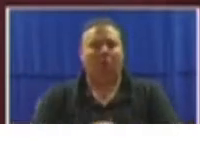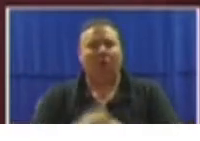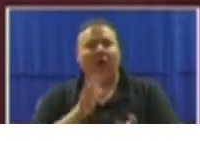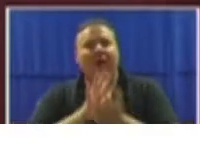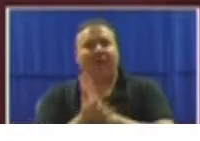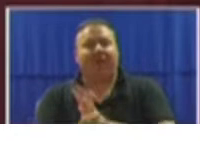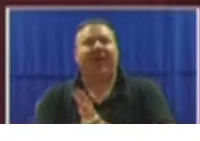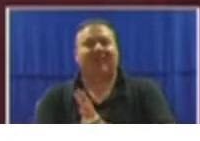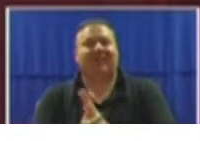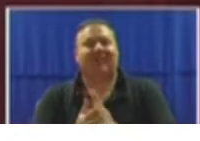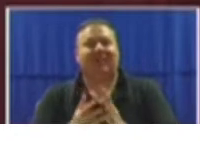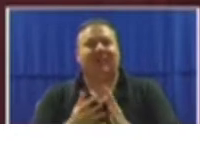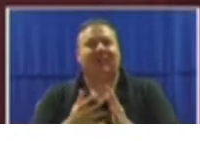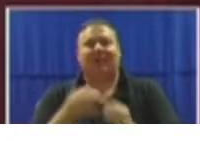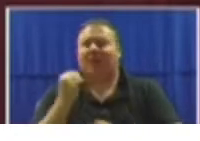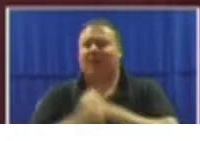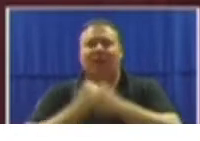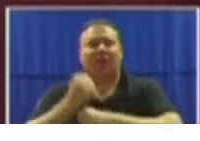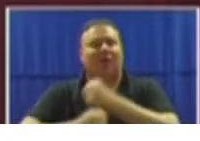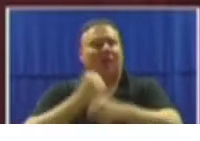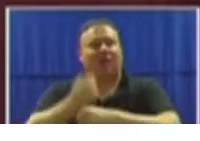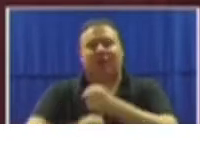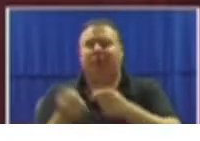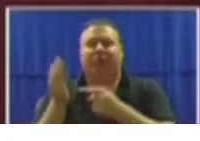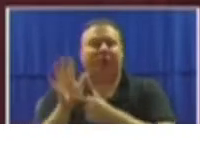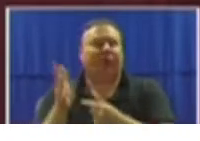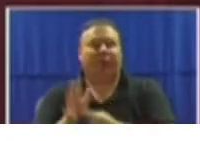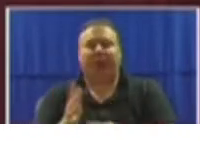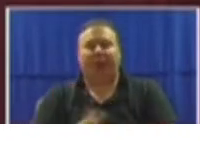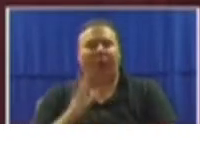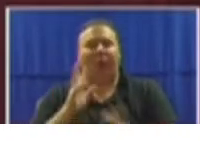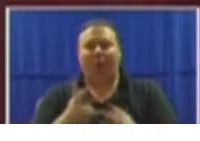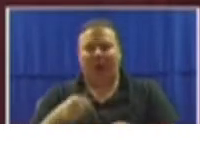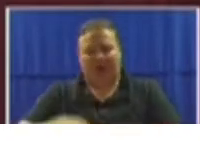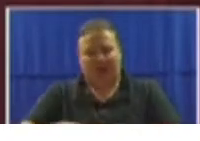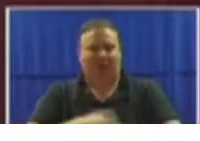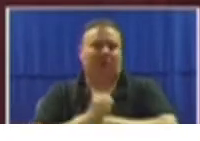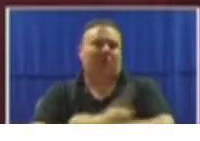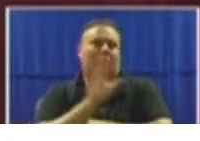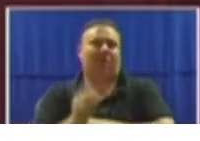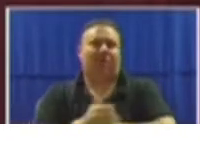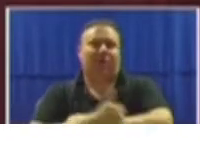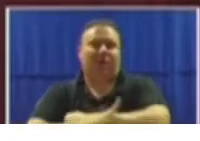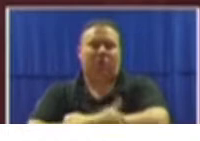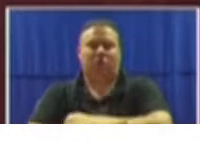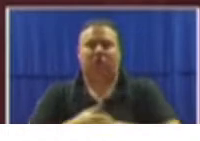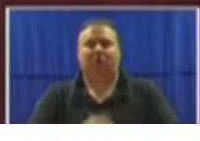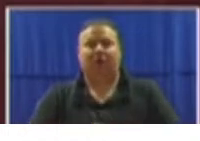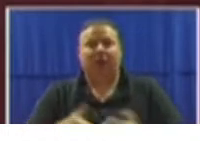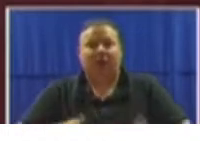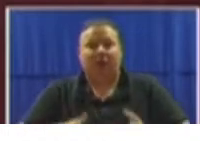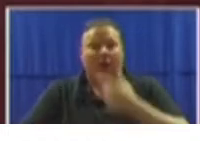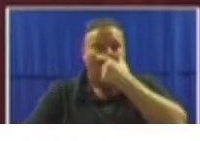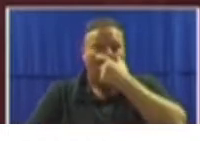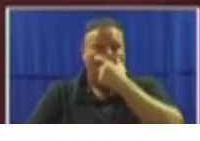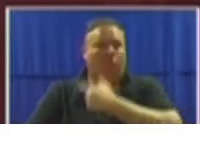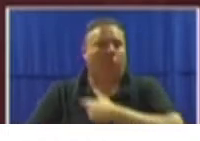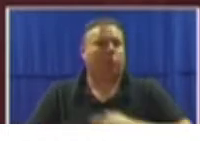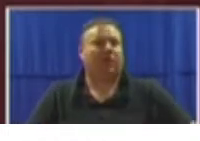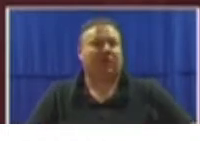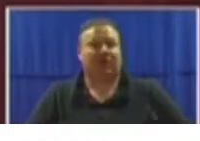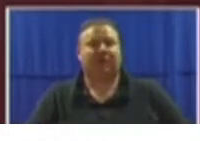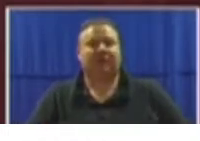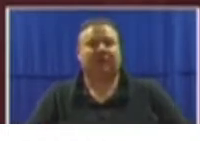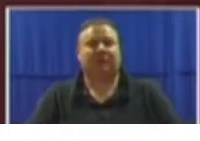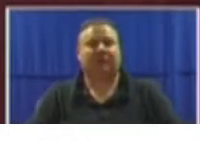felt for decades to come in Africa's most industrialized country. The current president, of which there can be no